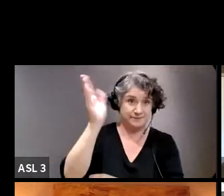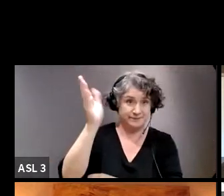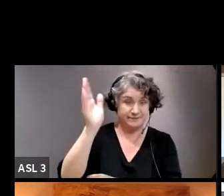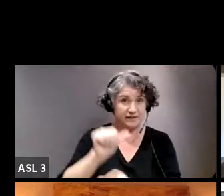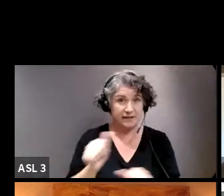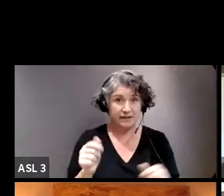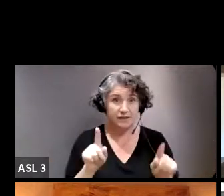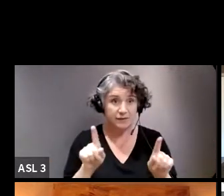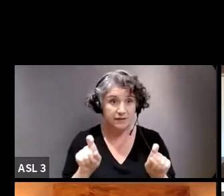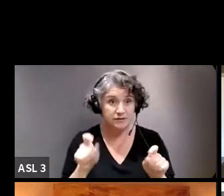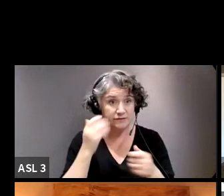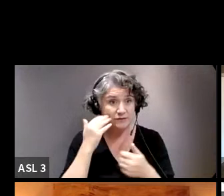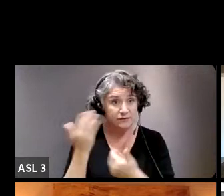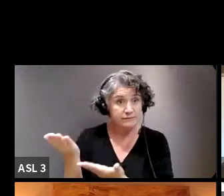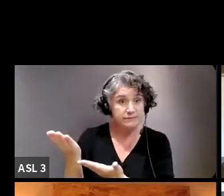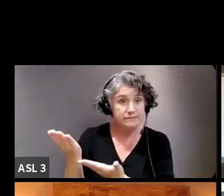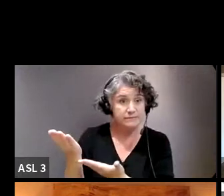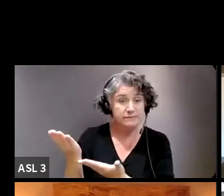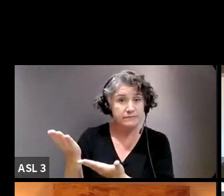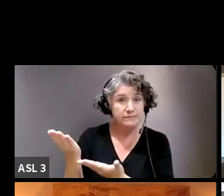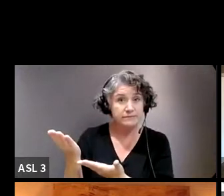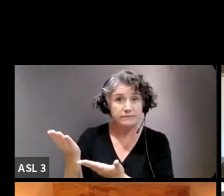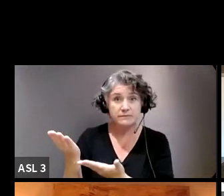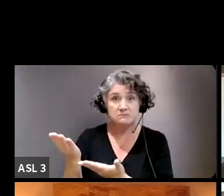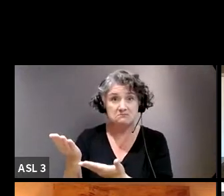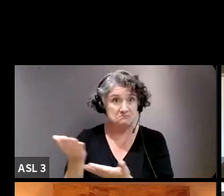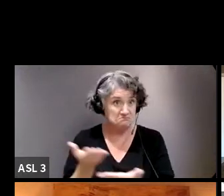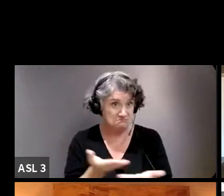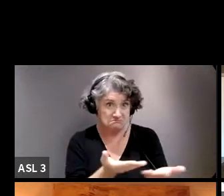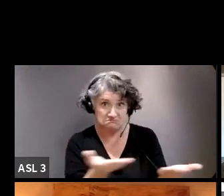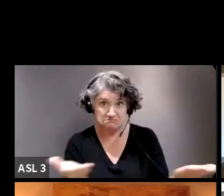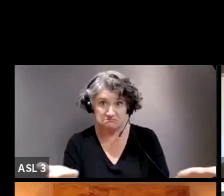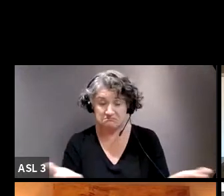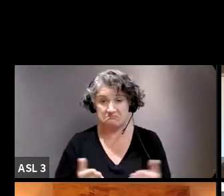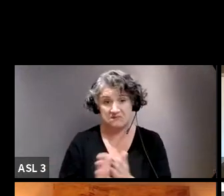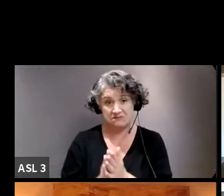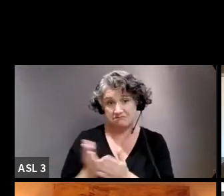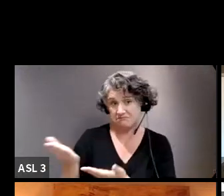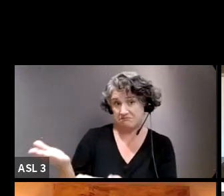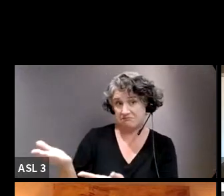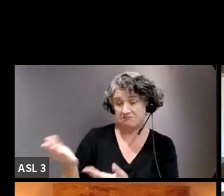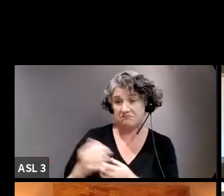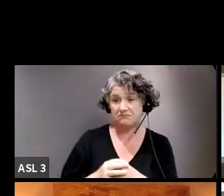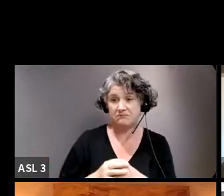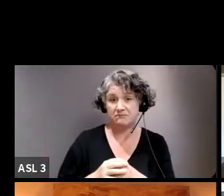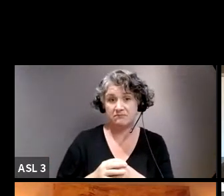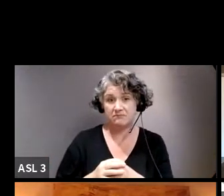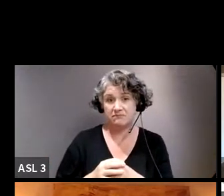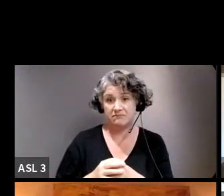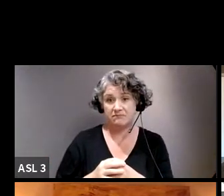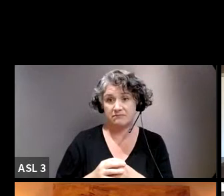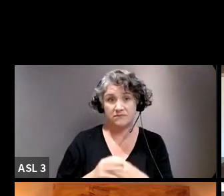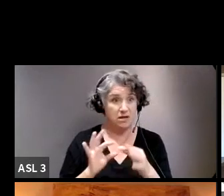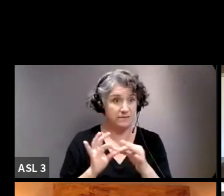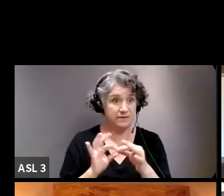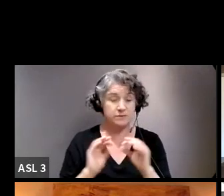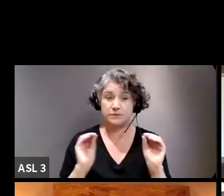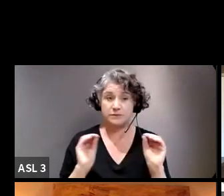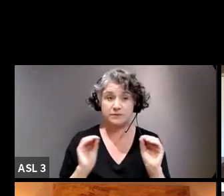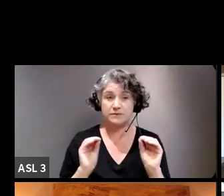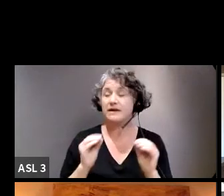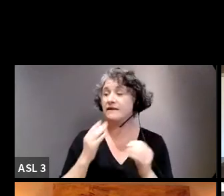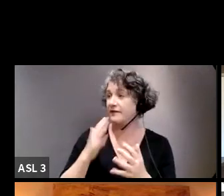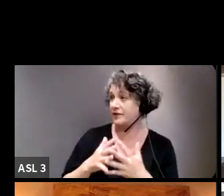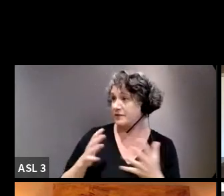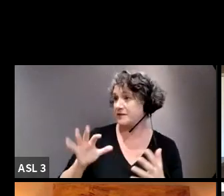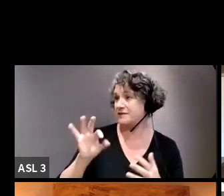questions that anybody has that they would like to ask of the delegate comments nope okay so thank you very much